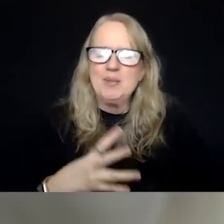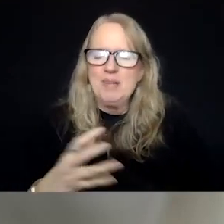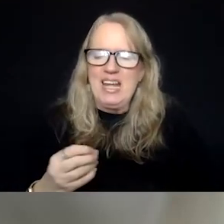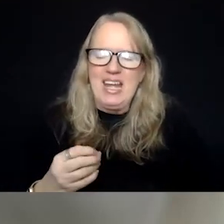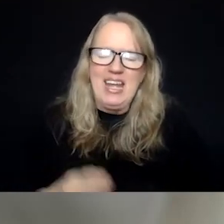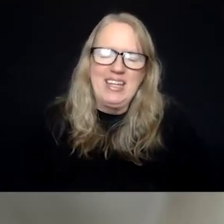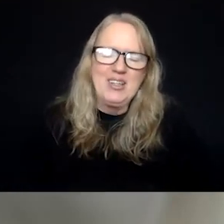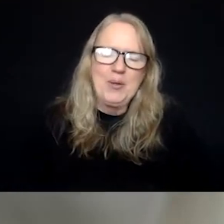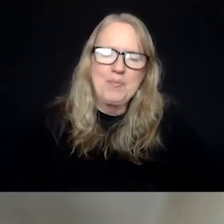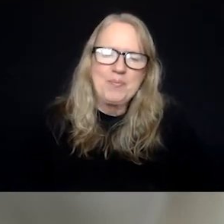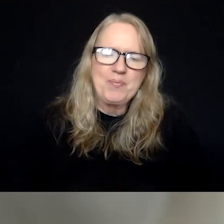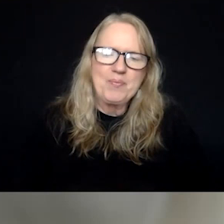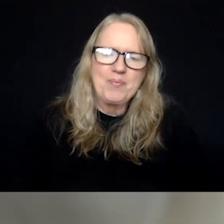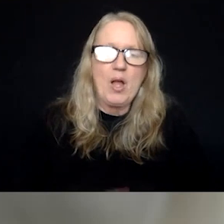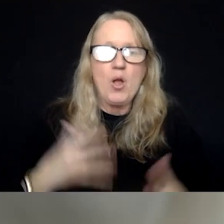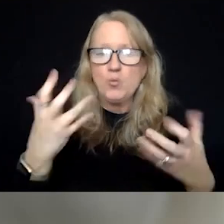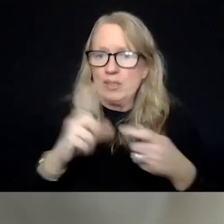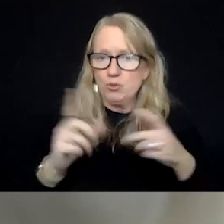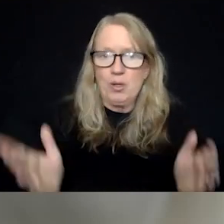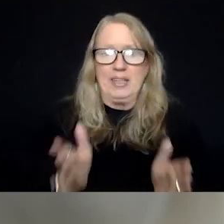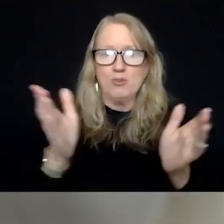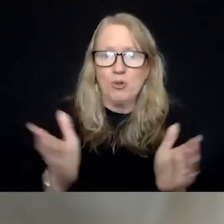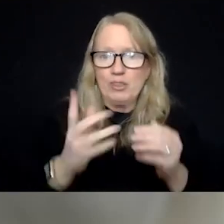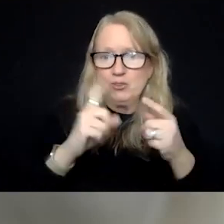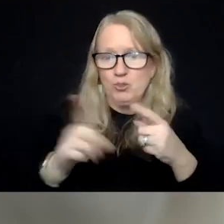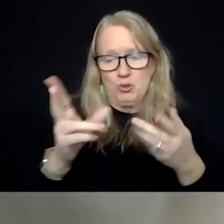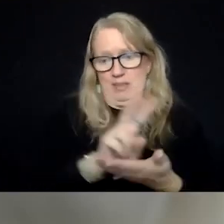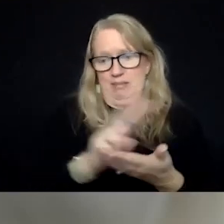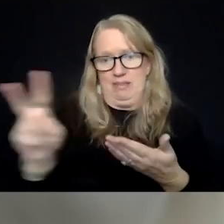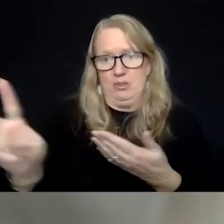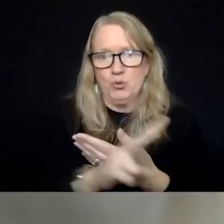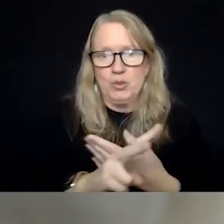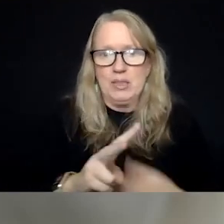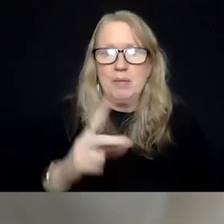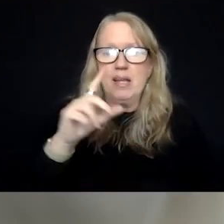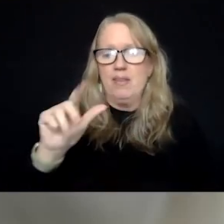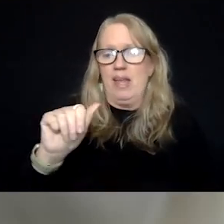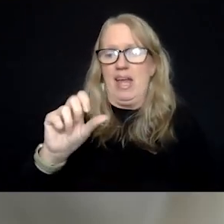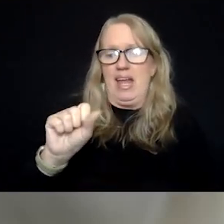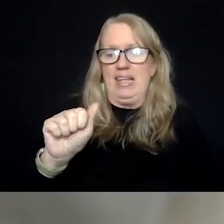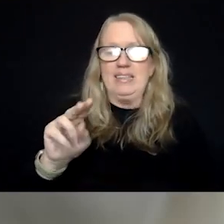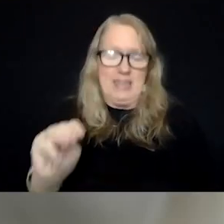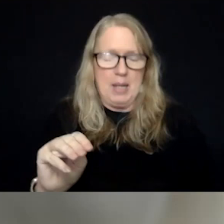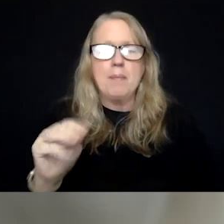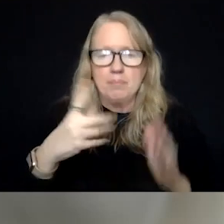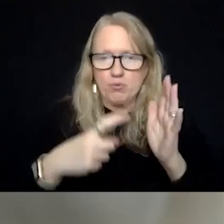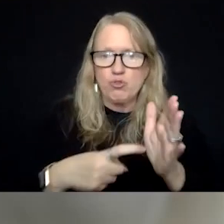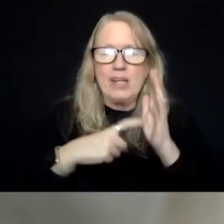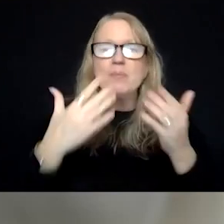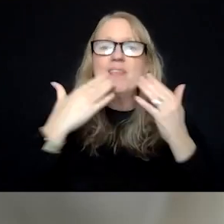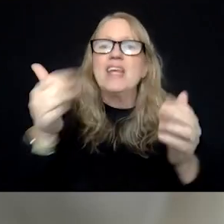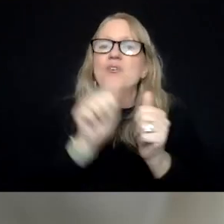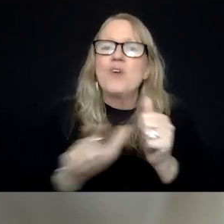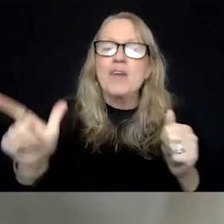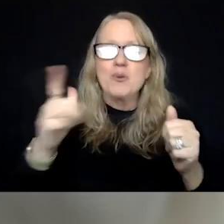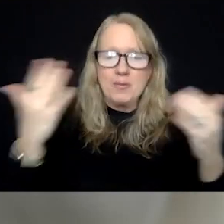and also encourage you to come in 2 weeks for the highlights of the ASAM criteria. Thank you everyone for